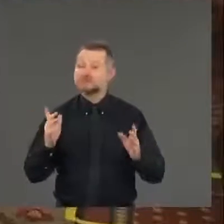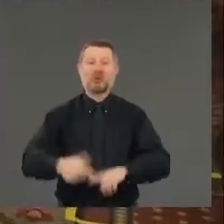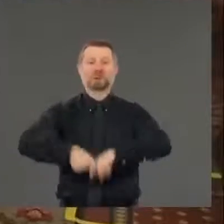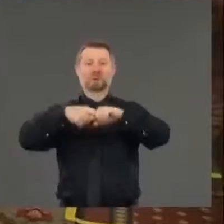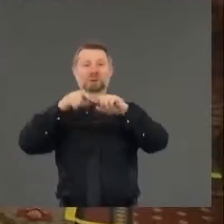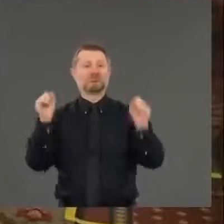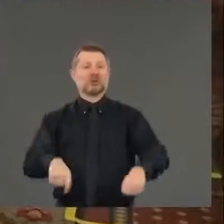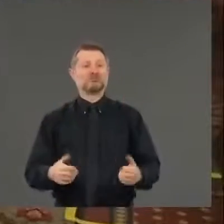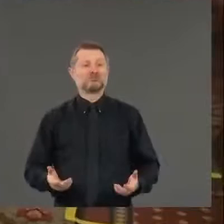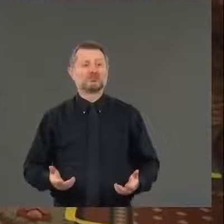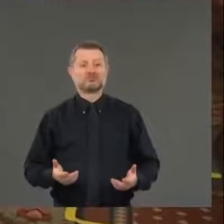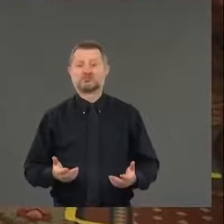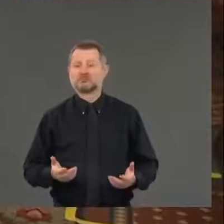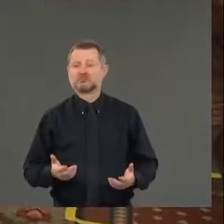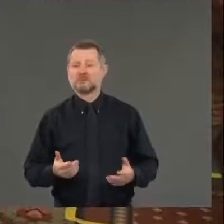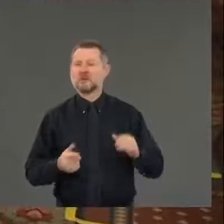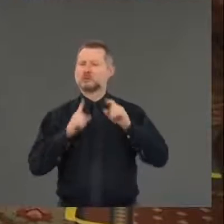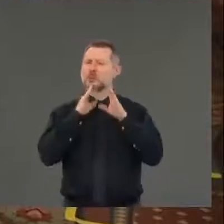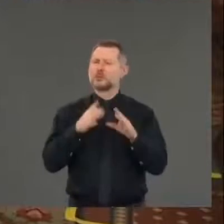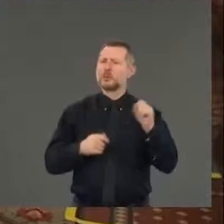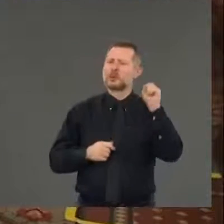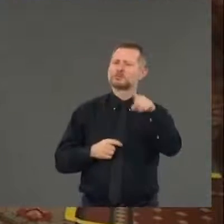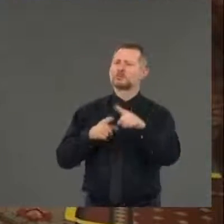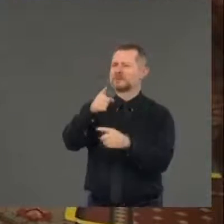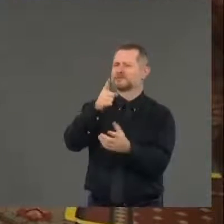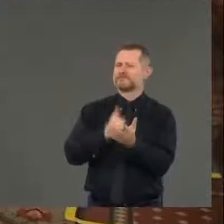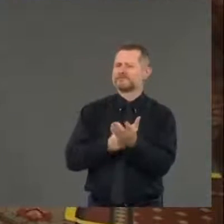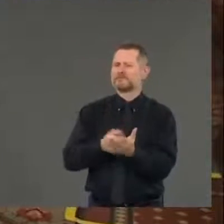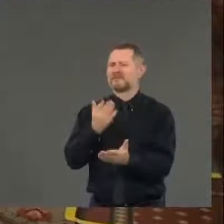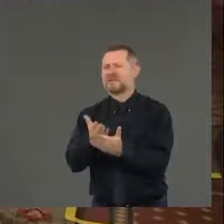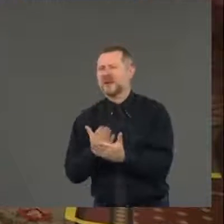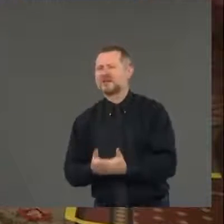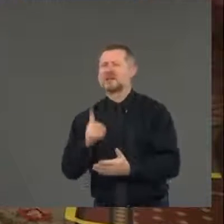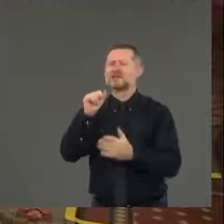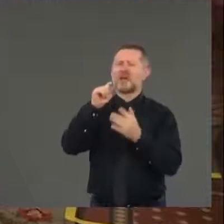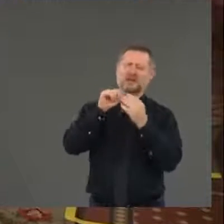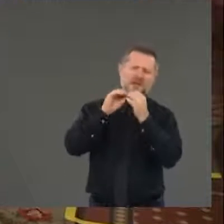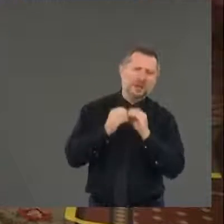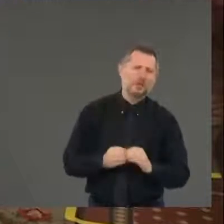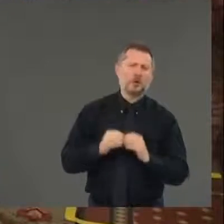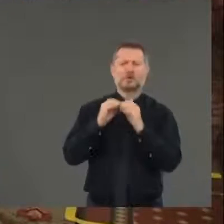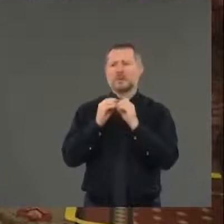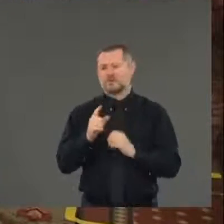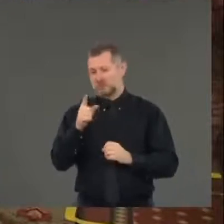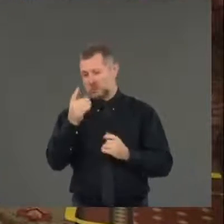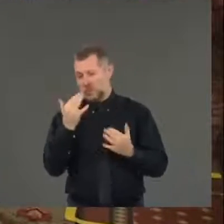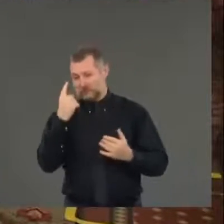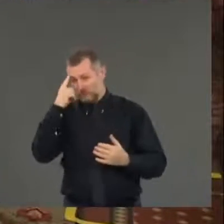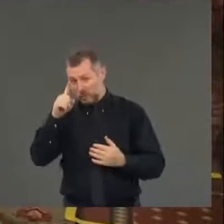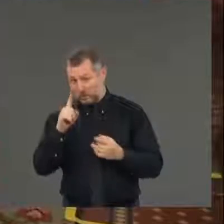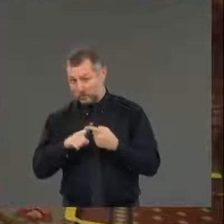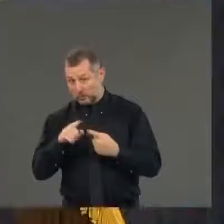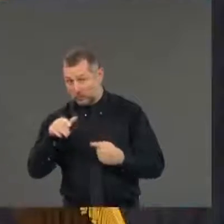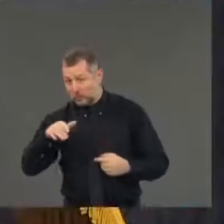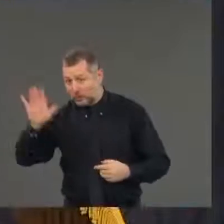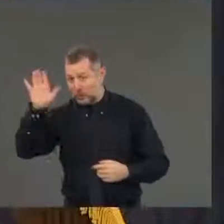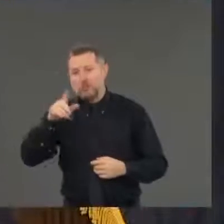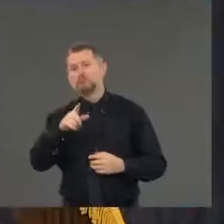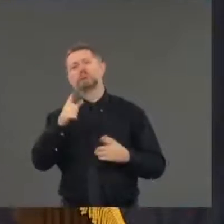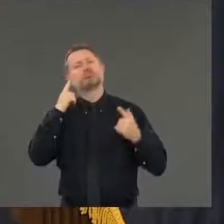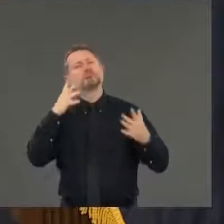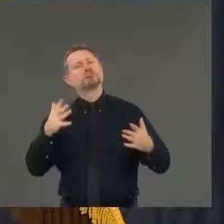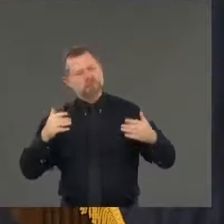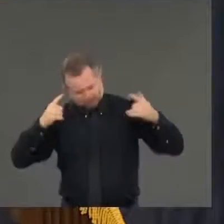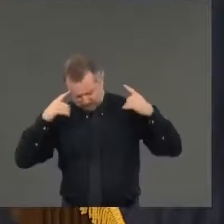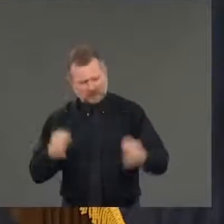You've spoken again and again about facts and data and stuff like that. Would you wait for that spike to be seen, or would that be a unilateral decision on your part? We're watching for it